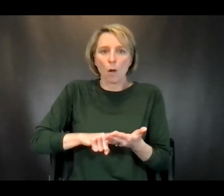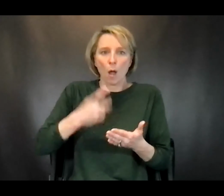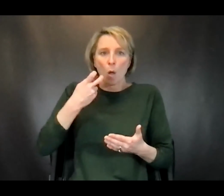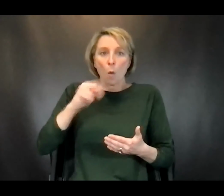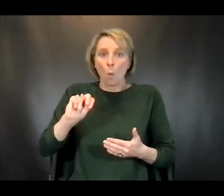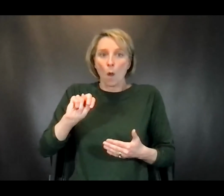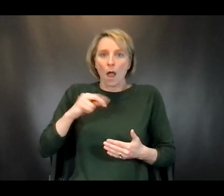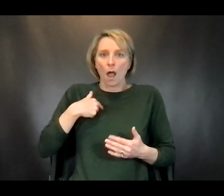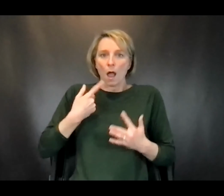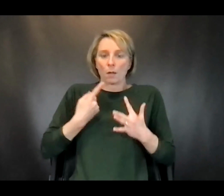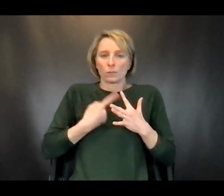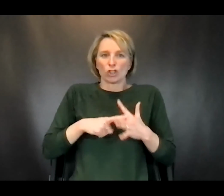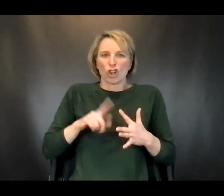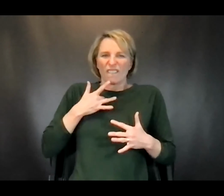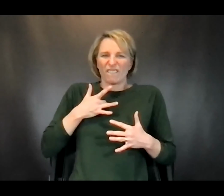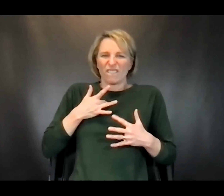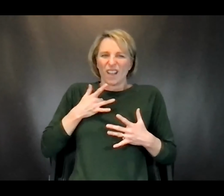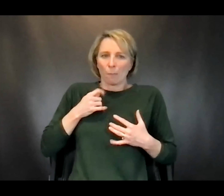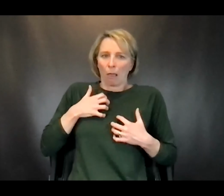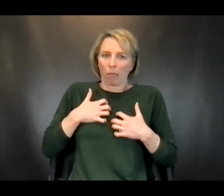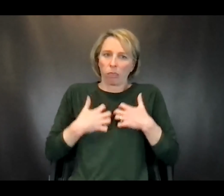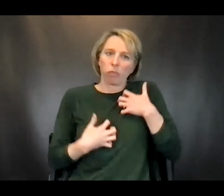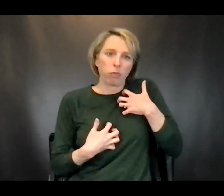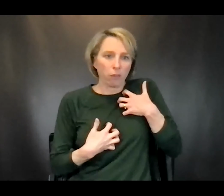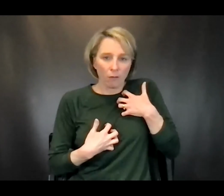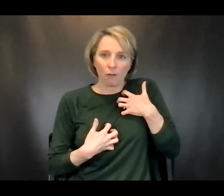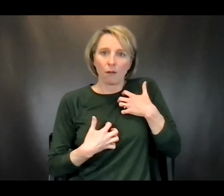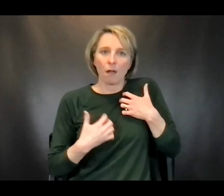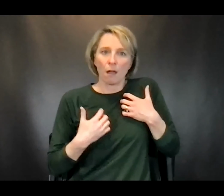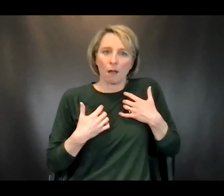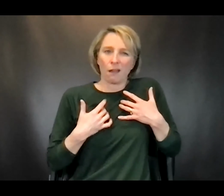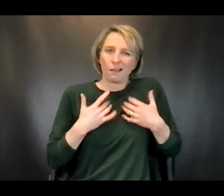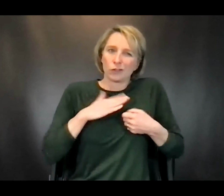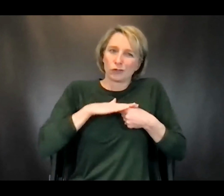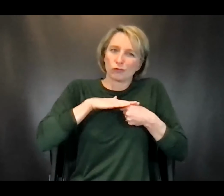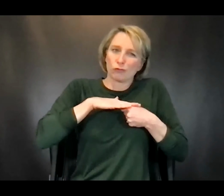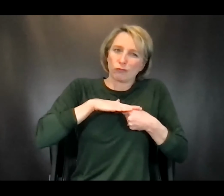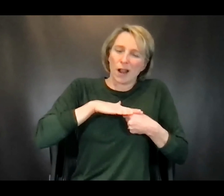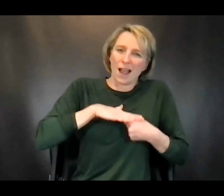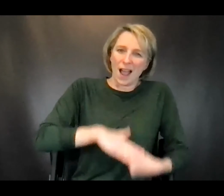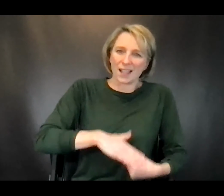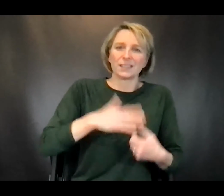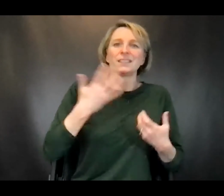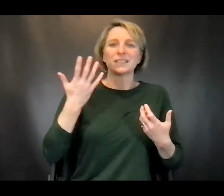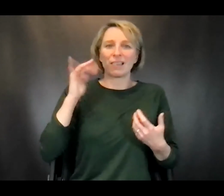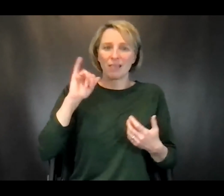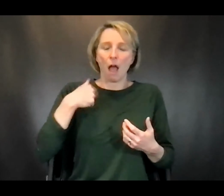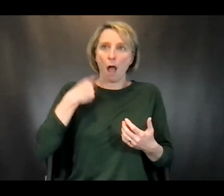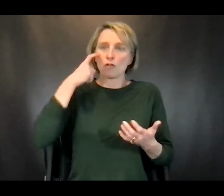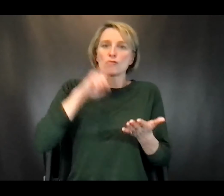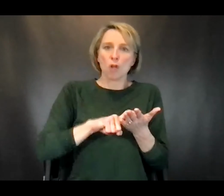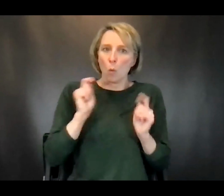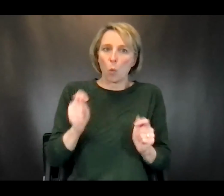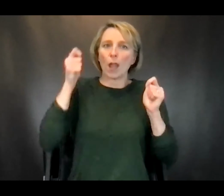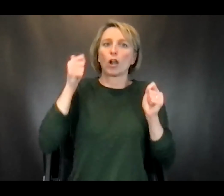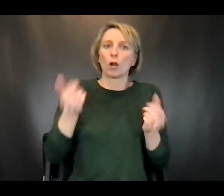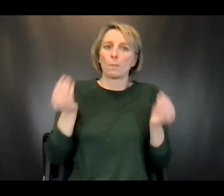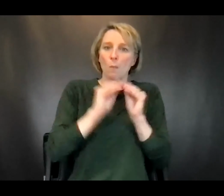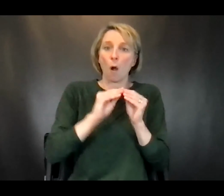to move towards dysregulation, which is kind of just not being able to control